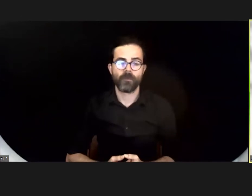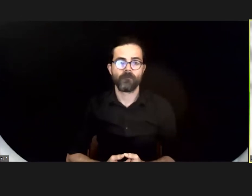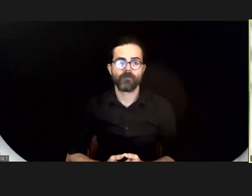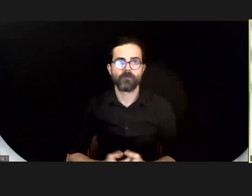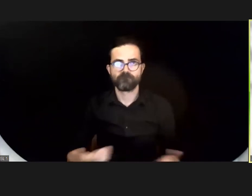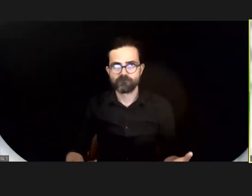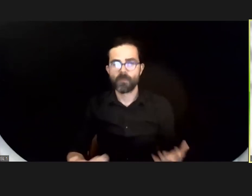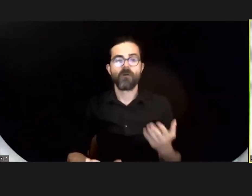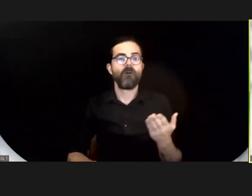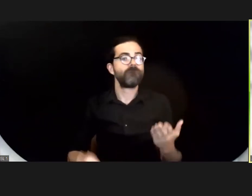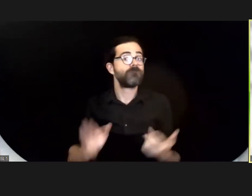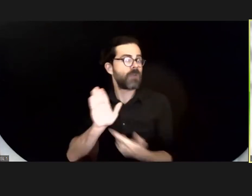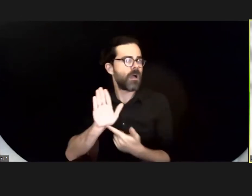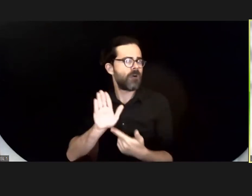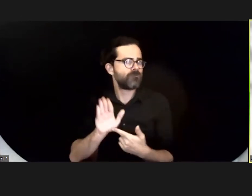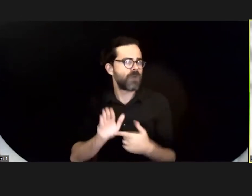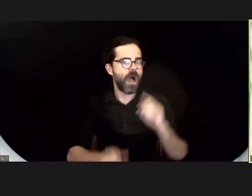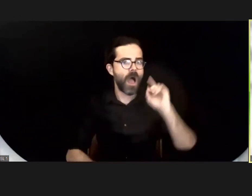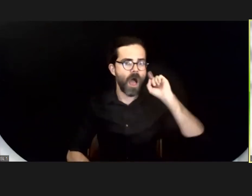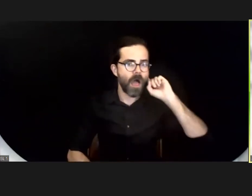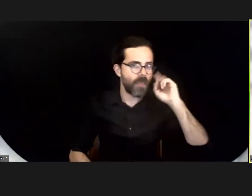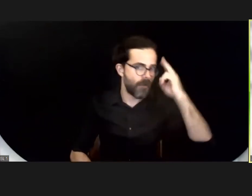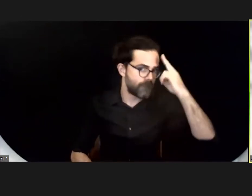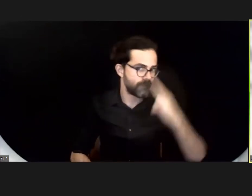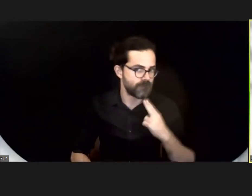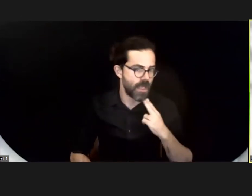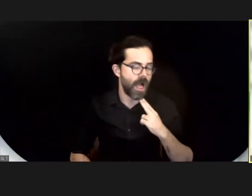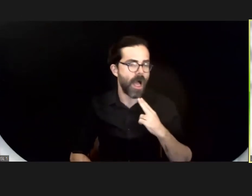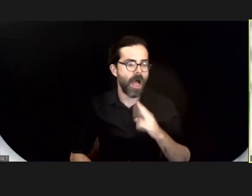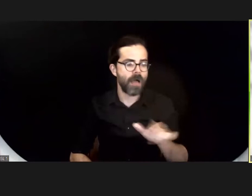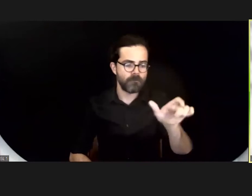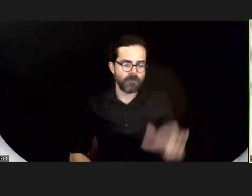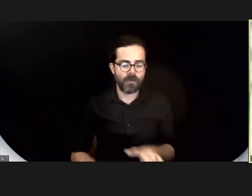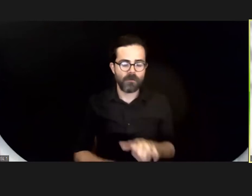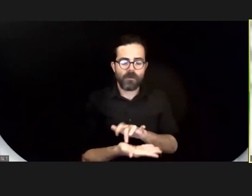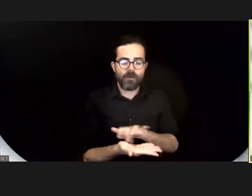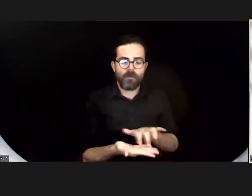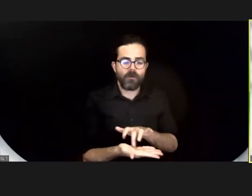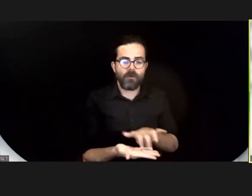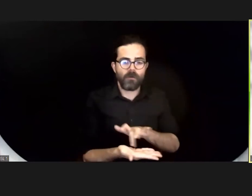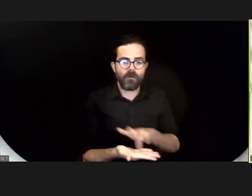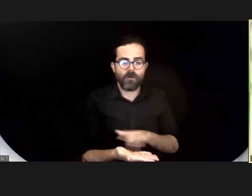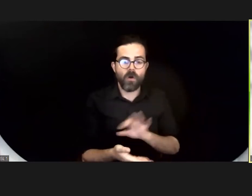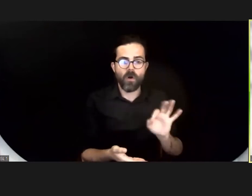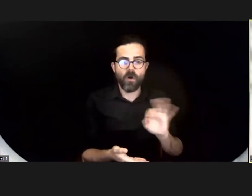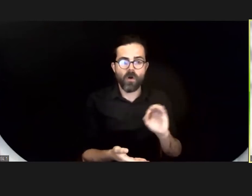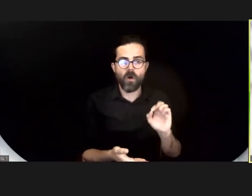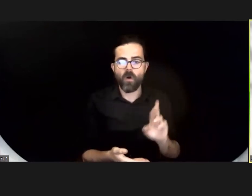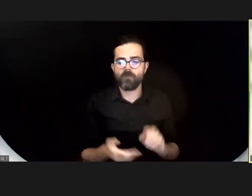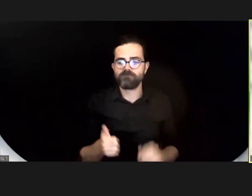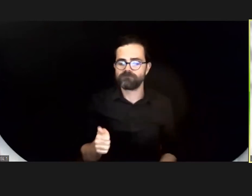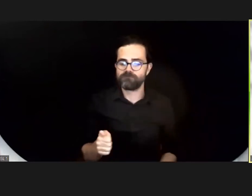person activates a call by his Braille keyboard or a button on his mobile phone,